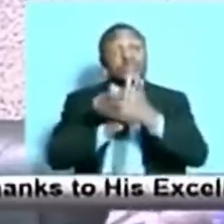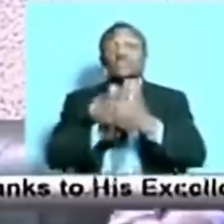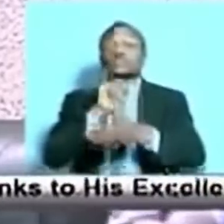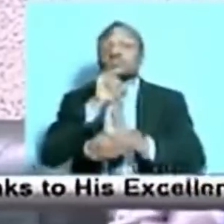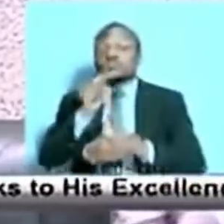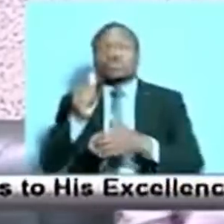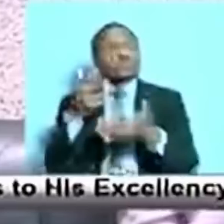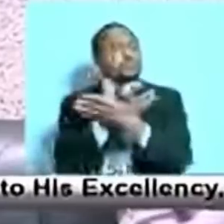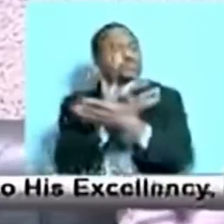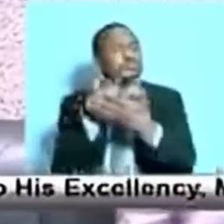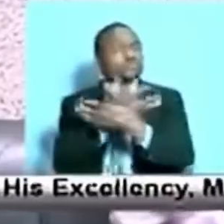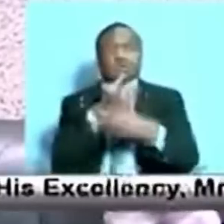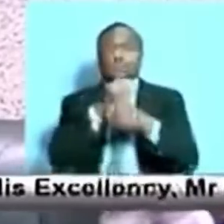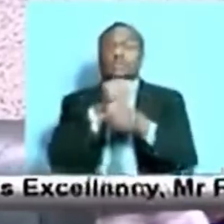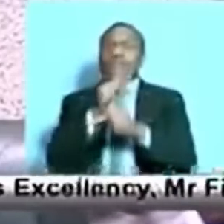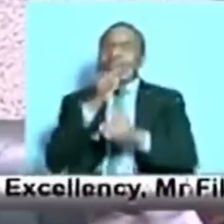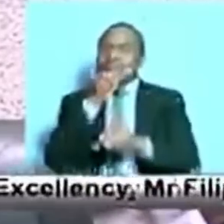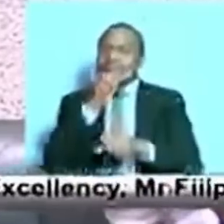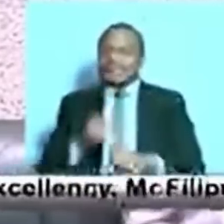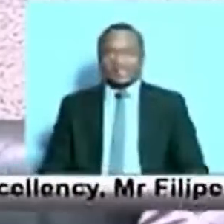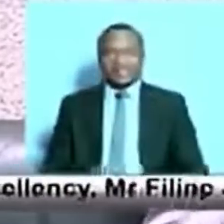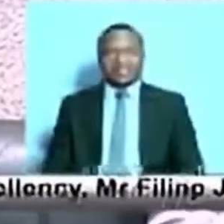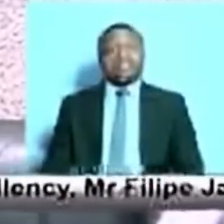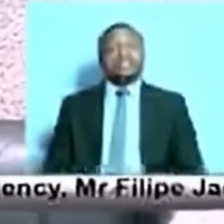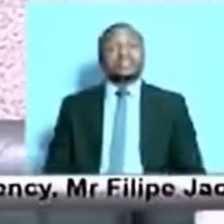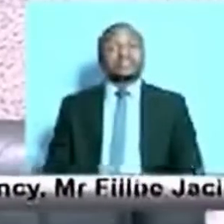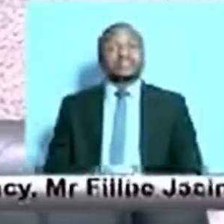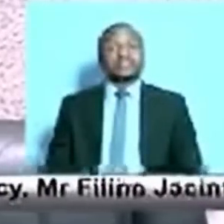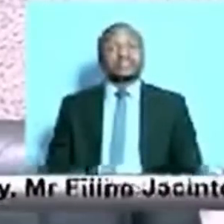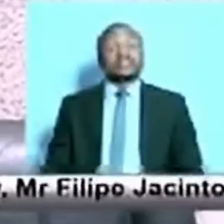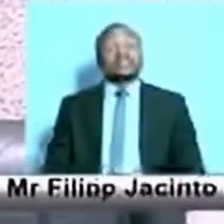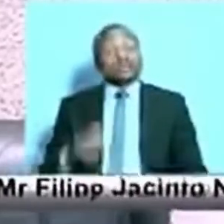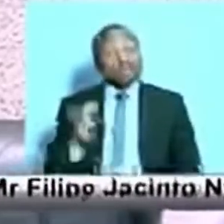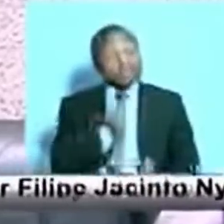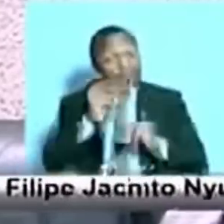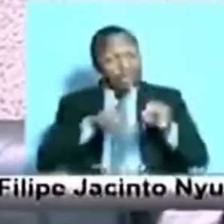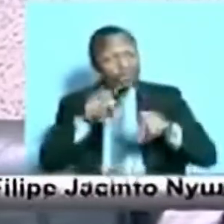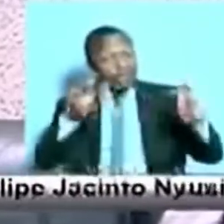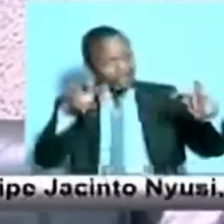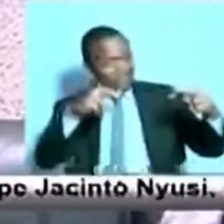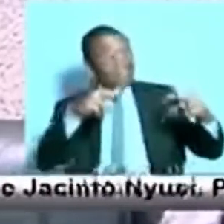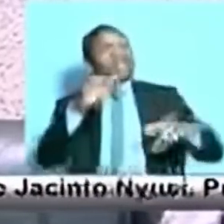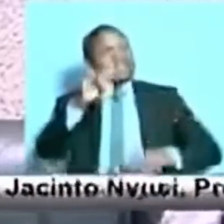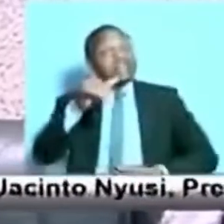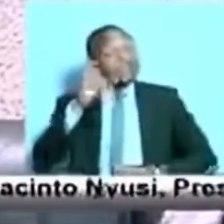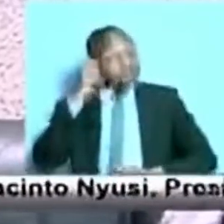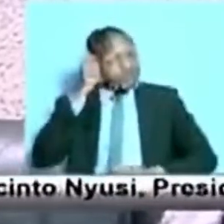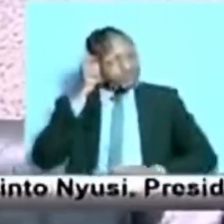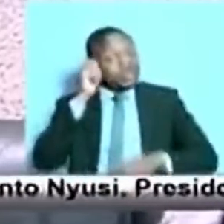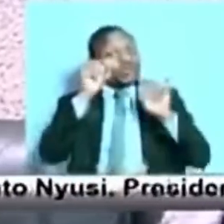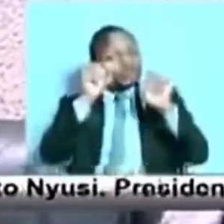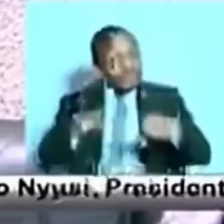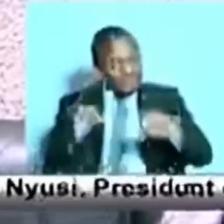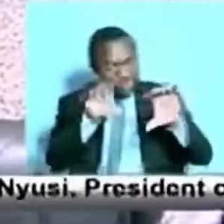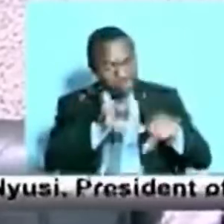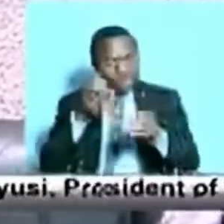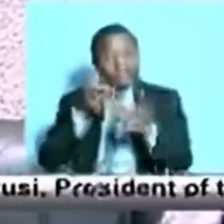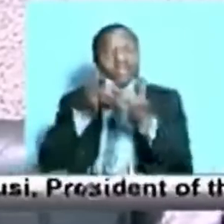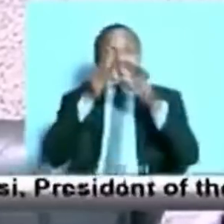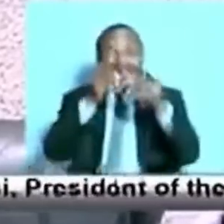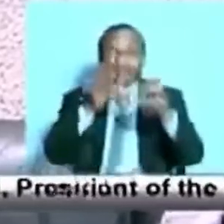to be scared to make mistakes. And to get to the people and face them to say, yes, we thought we can do it this way, but